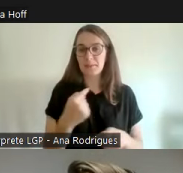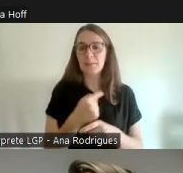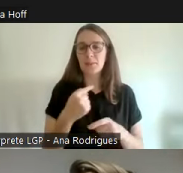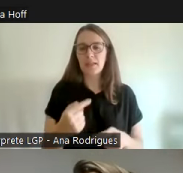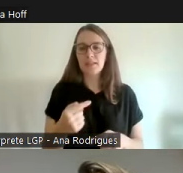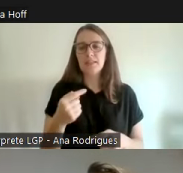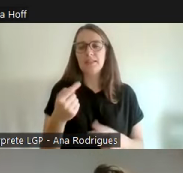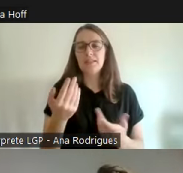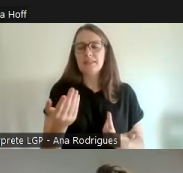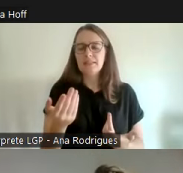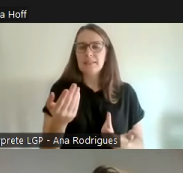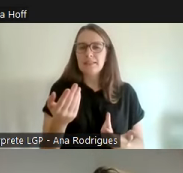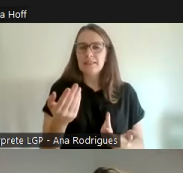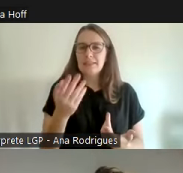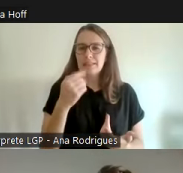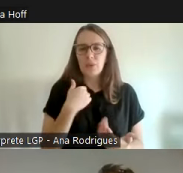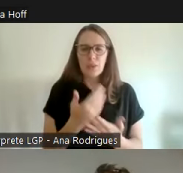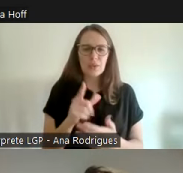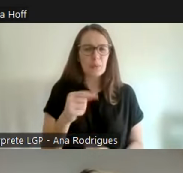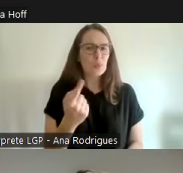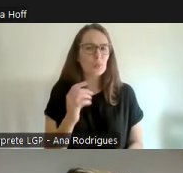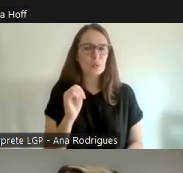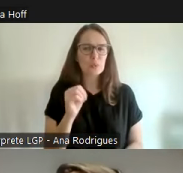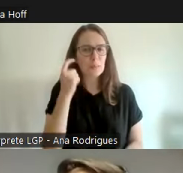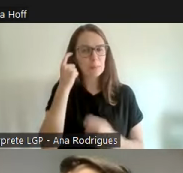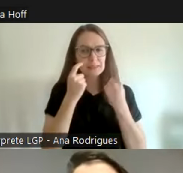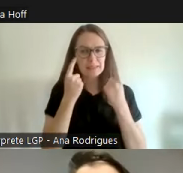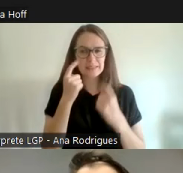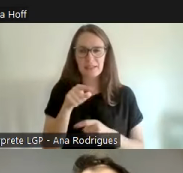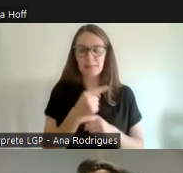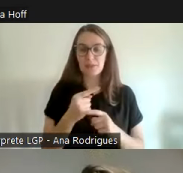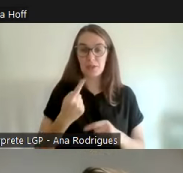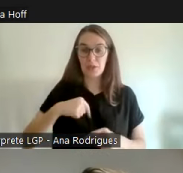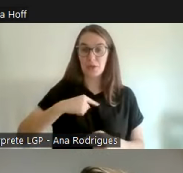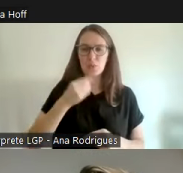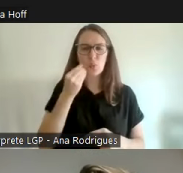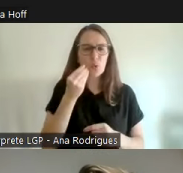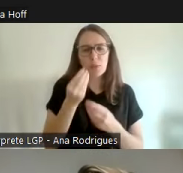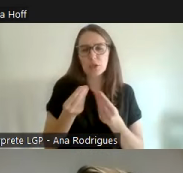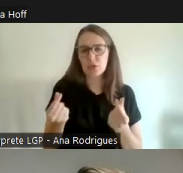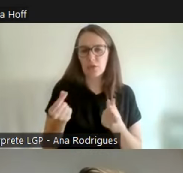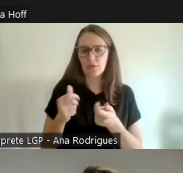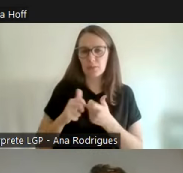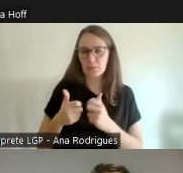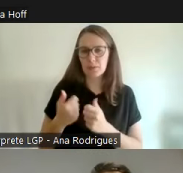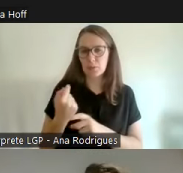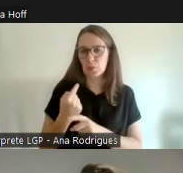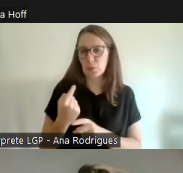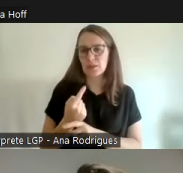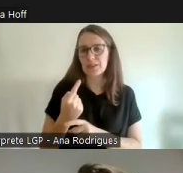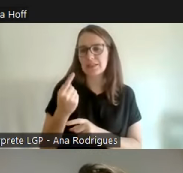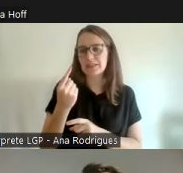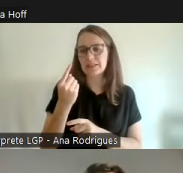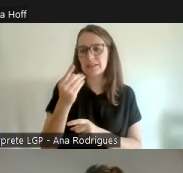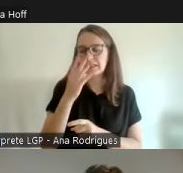And I give you a second to think about this. How are you dealing with ideas that go against your